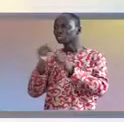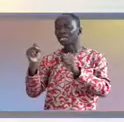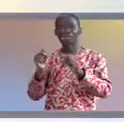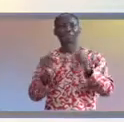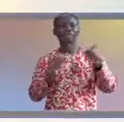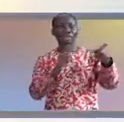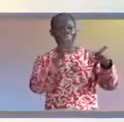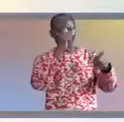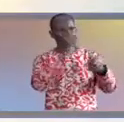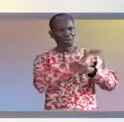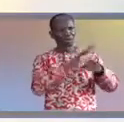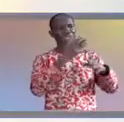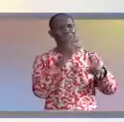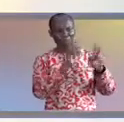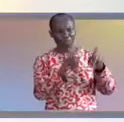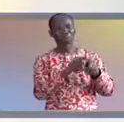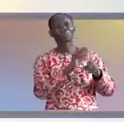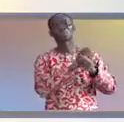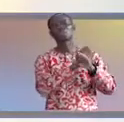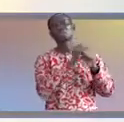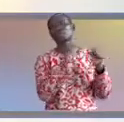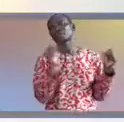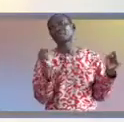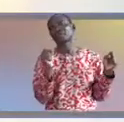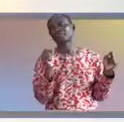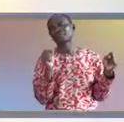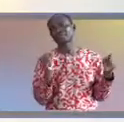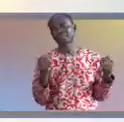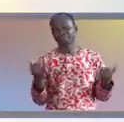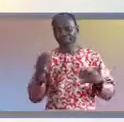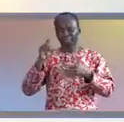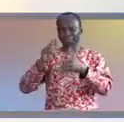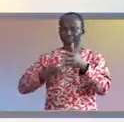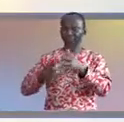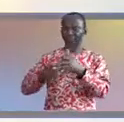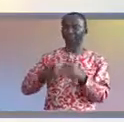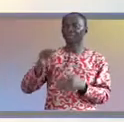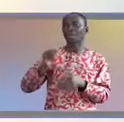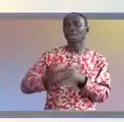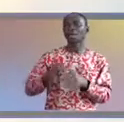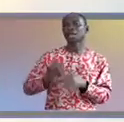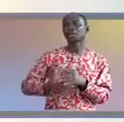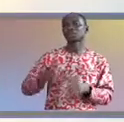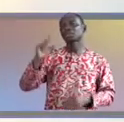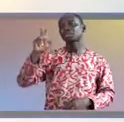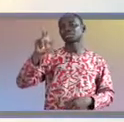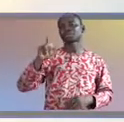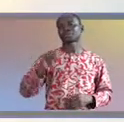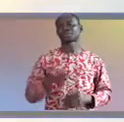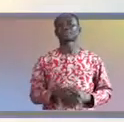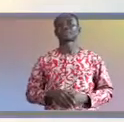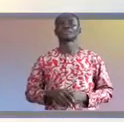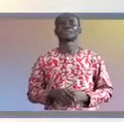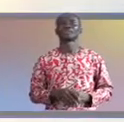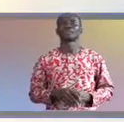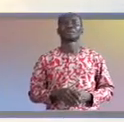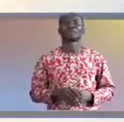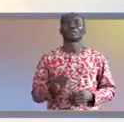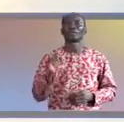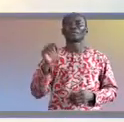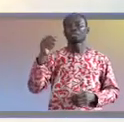nyinaa na yɛn san kenkan bio ɛwɔ Matthew asɛmpa eti mmiɛnsa nkyekyɛmu